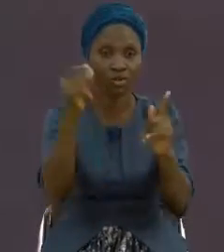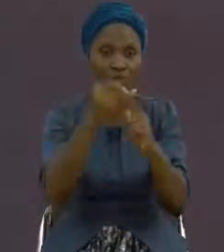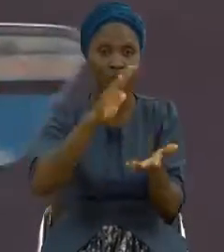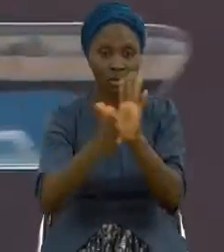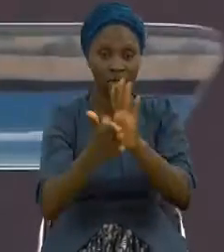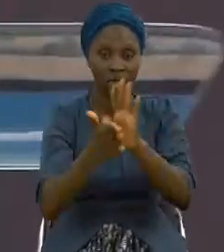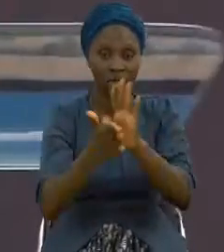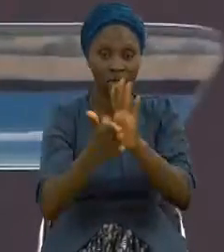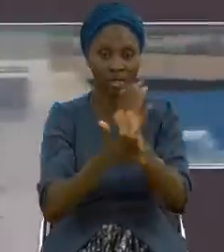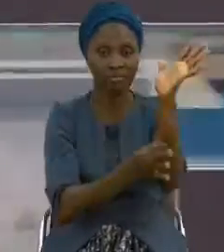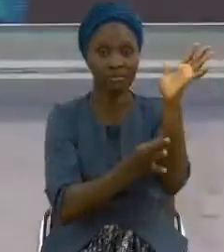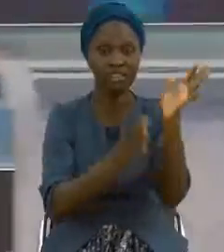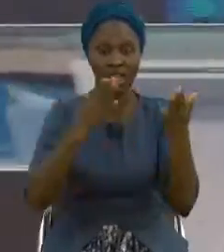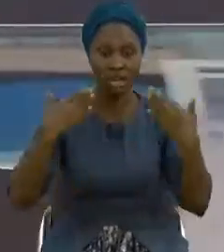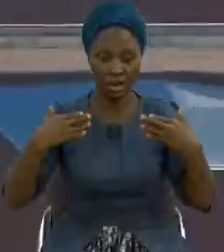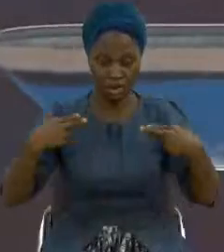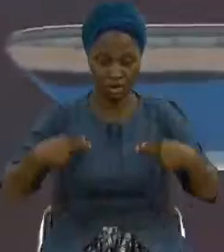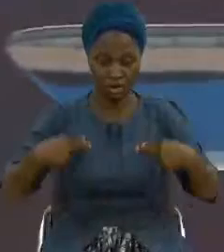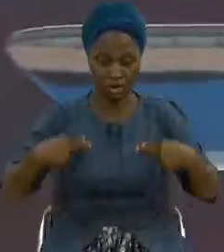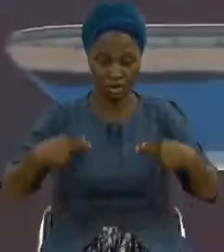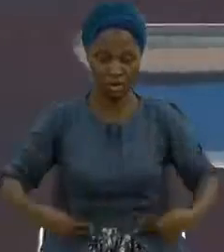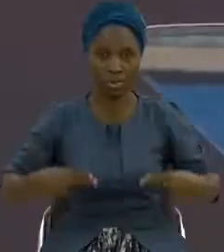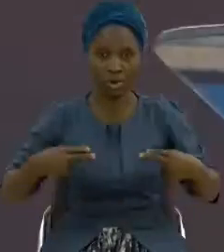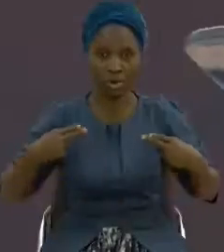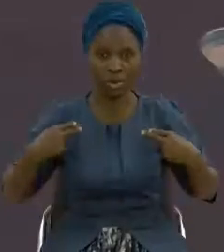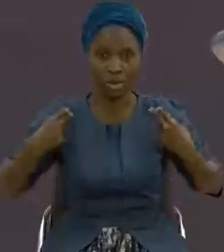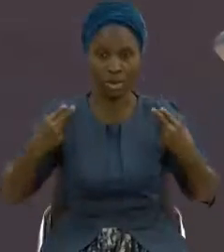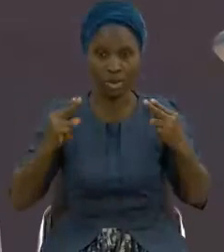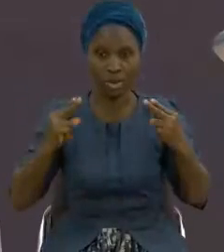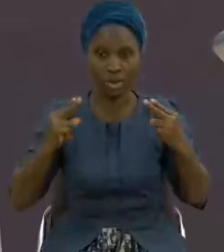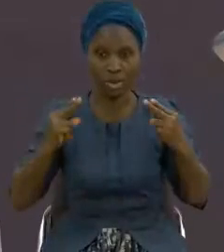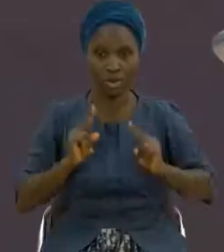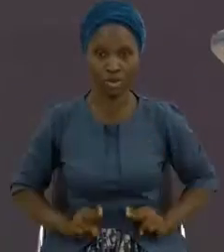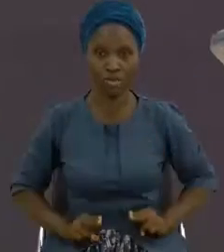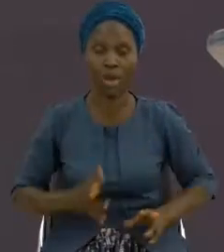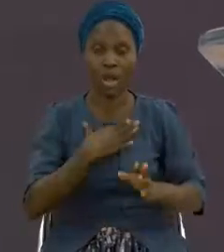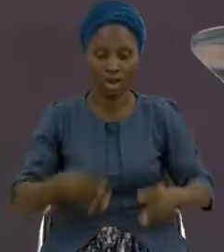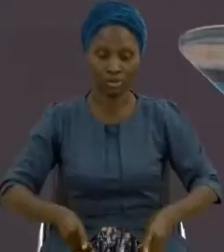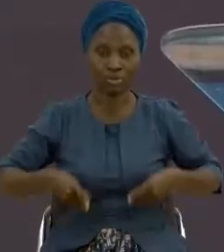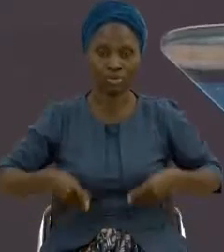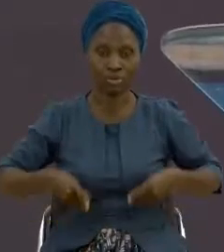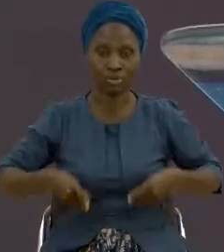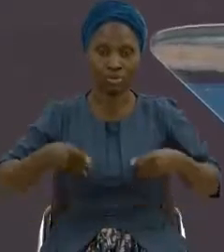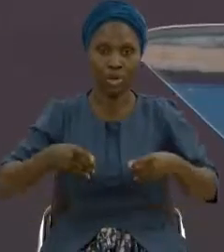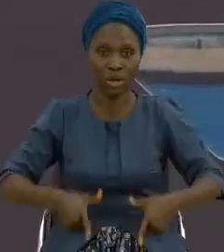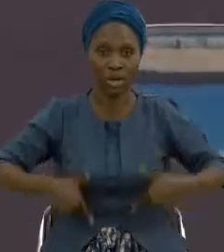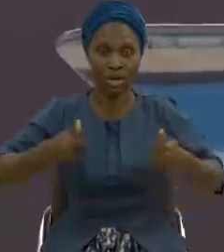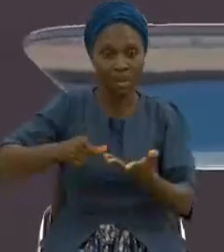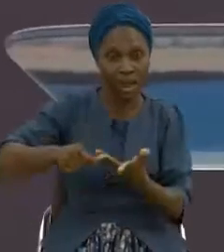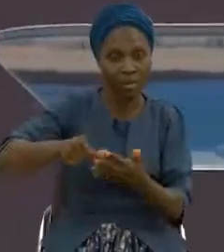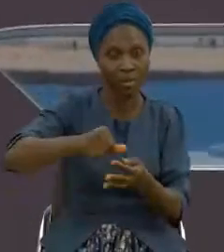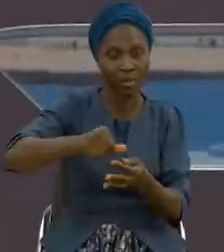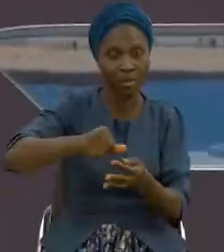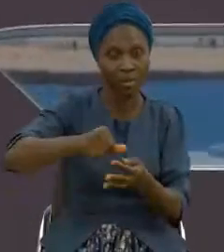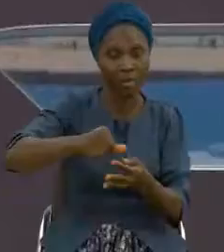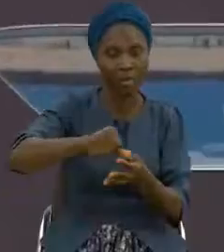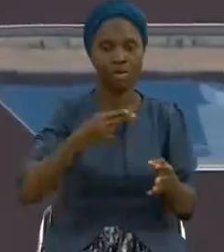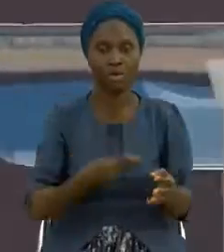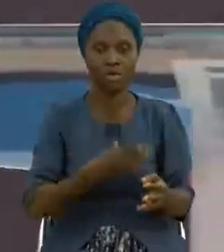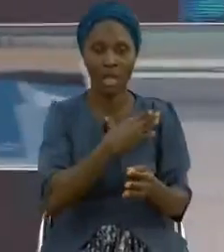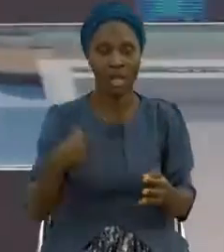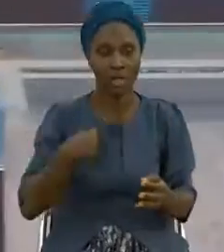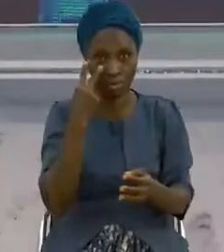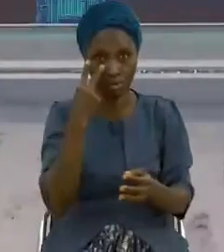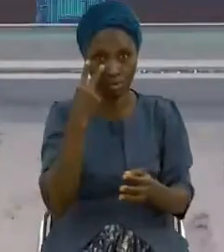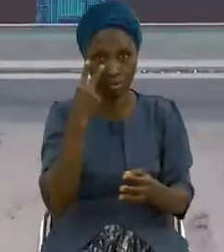this glory, the glory of the only begotten of the Father. And is full of truth and full of grace. And